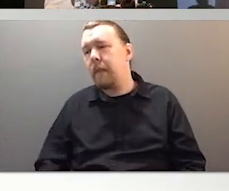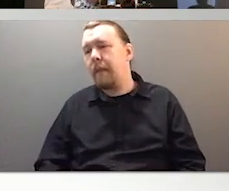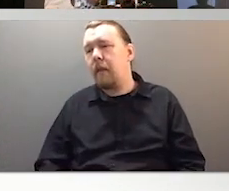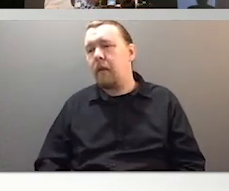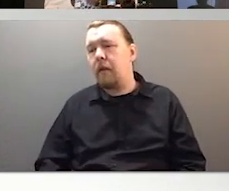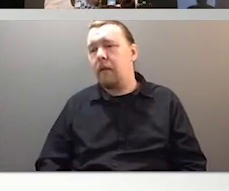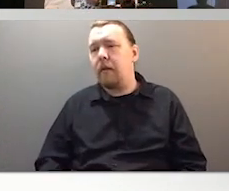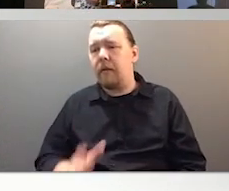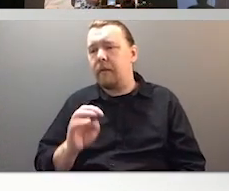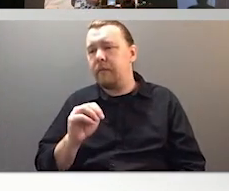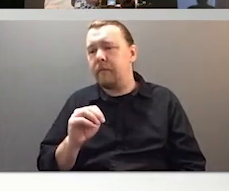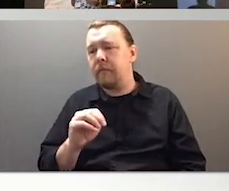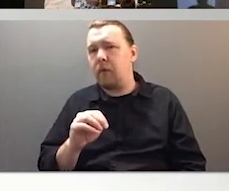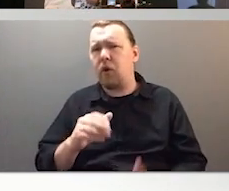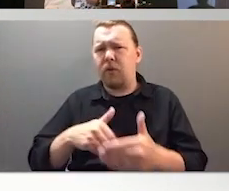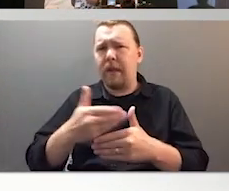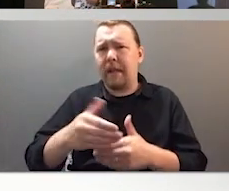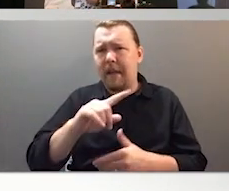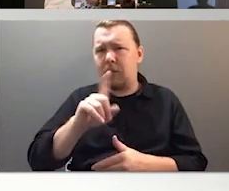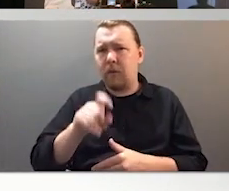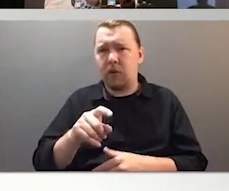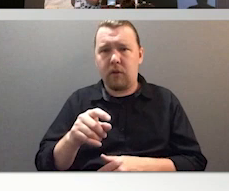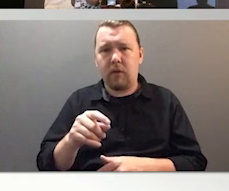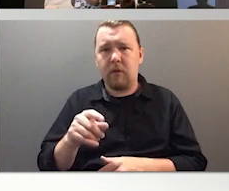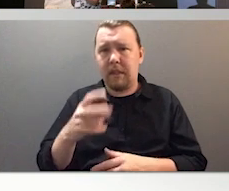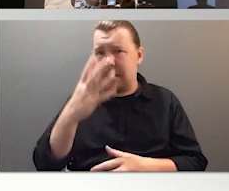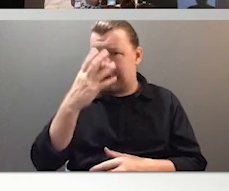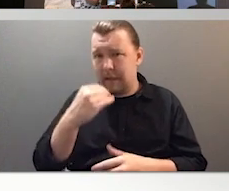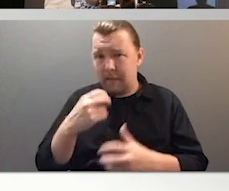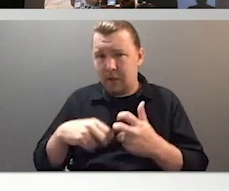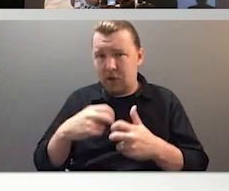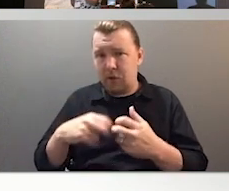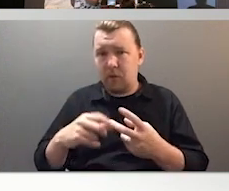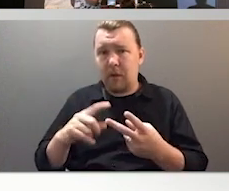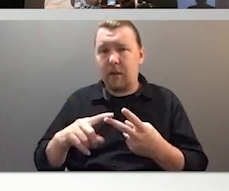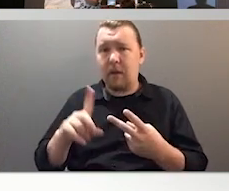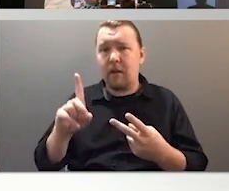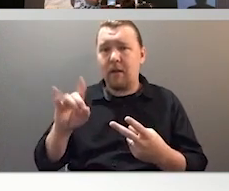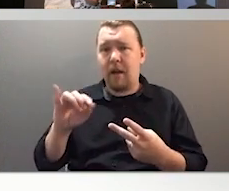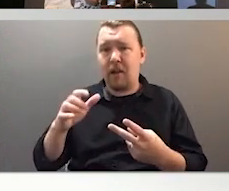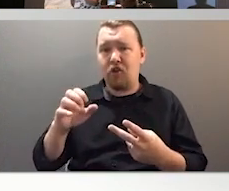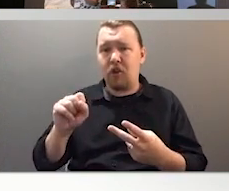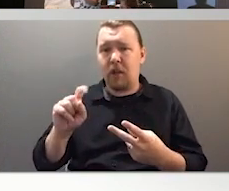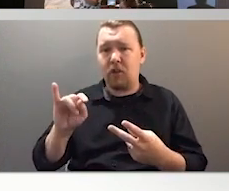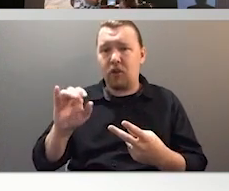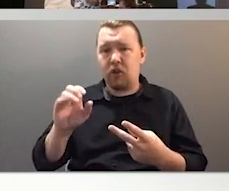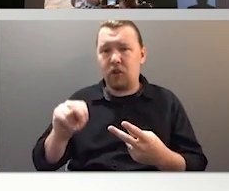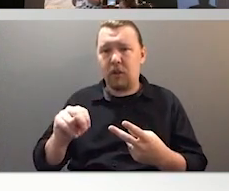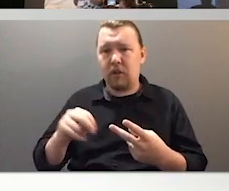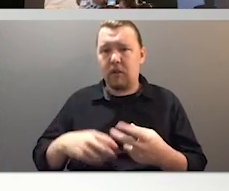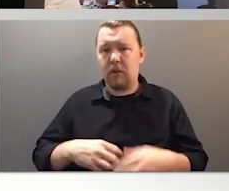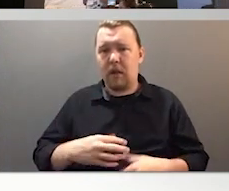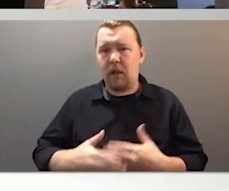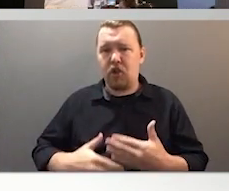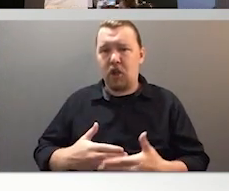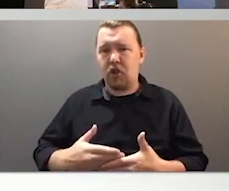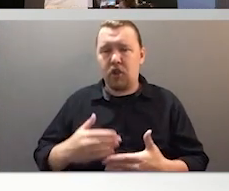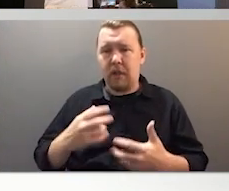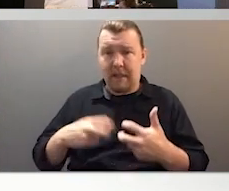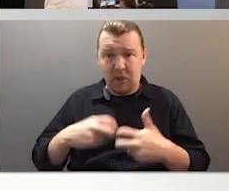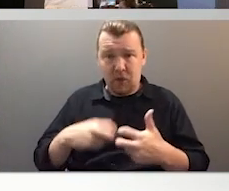So my next question is going to be, is there sleep issues? Is there digestion issues? Is there, I'm seeing ahead. Sleep issues, she